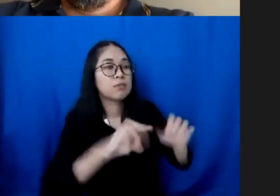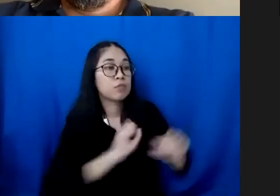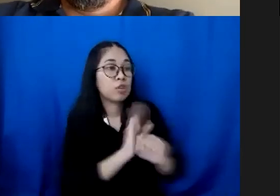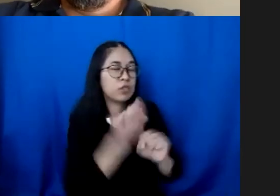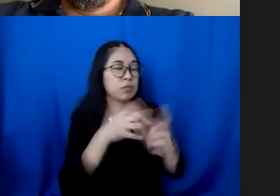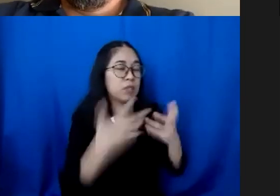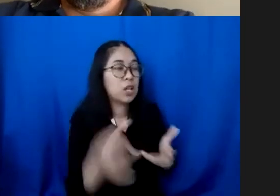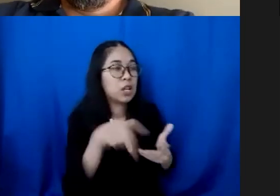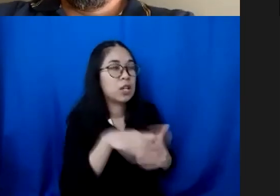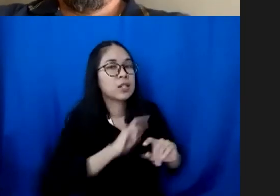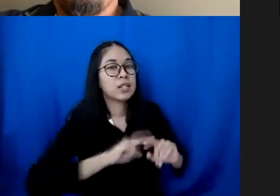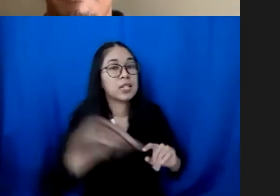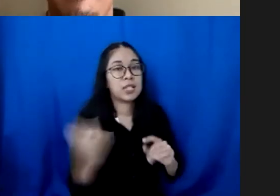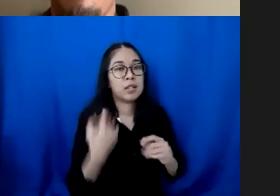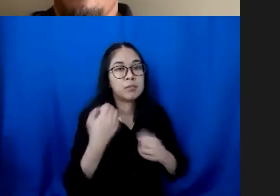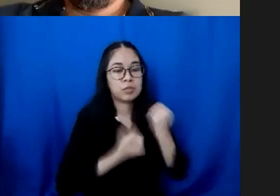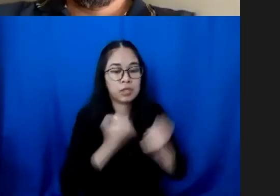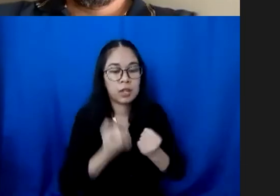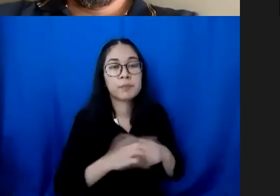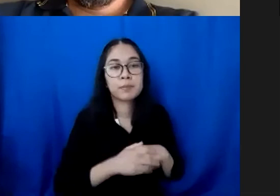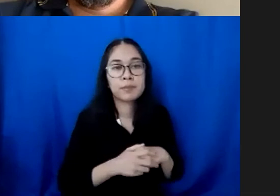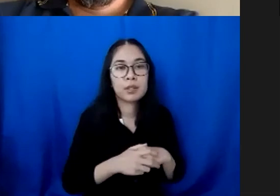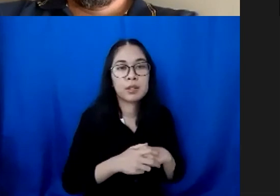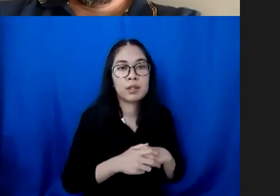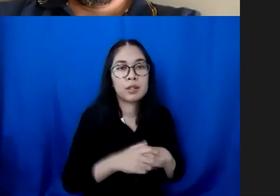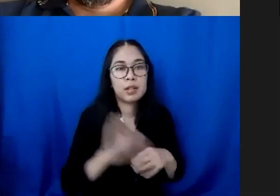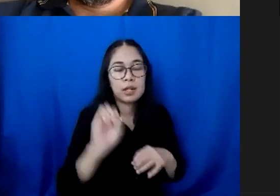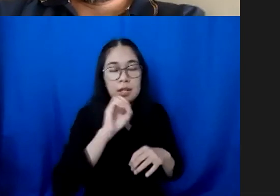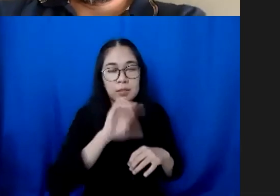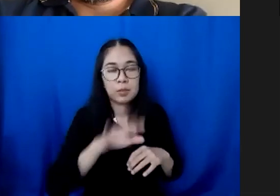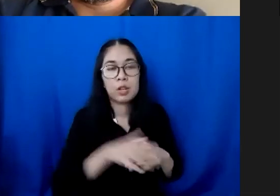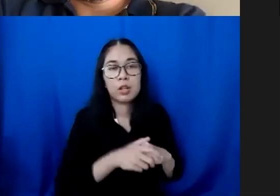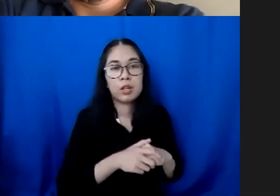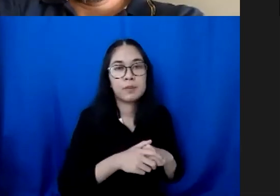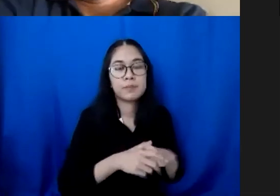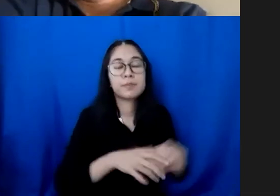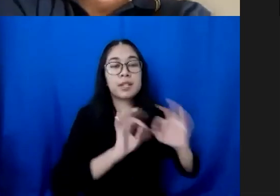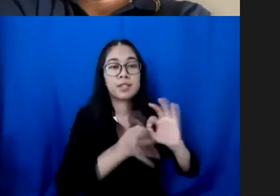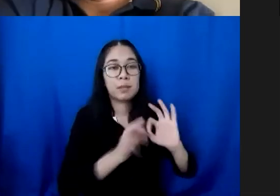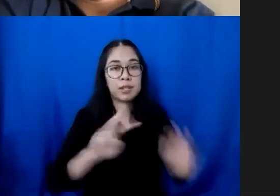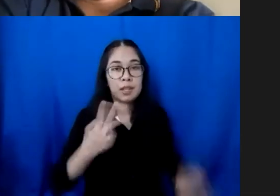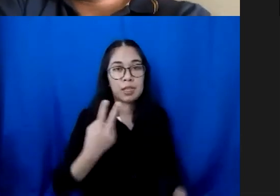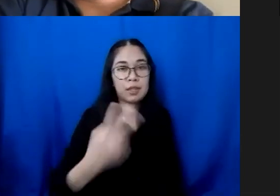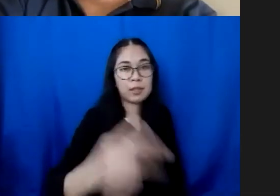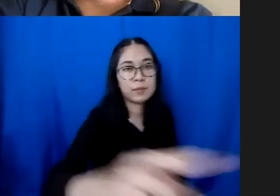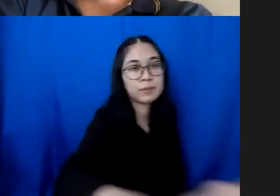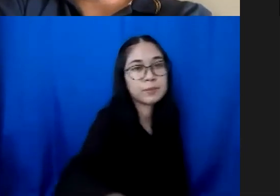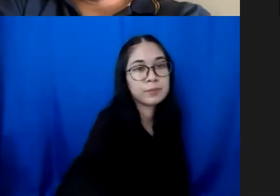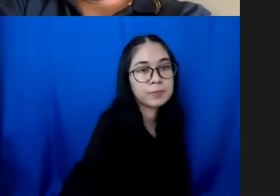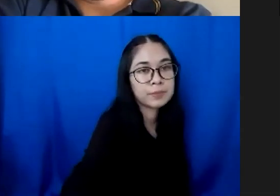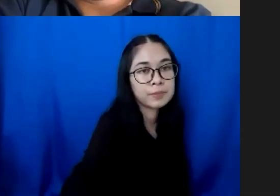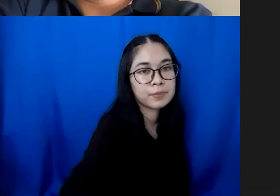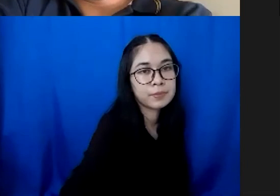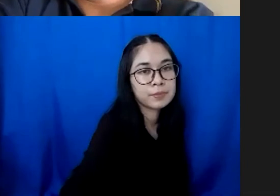is to respond to the immediate needs of COVID, to help the Indonesian government respond, of course, our own governments as well, and to